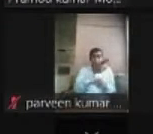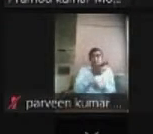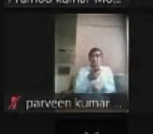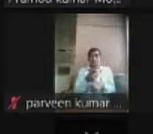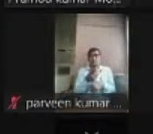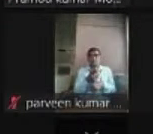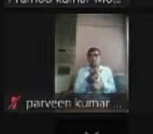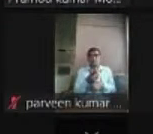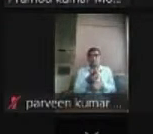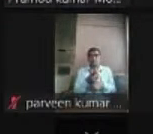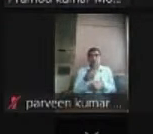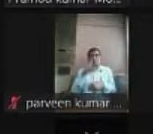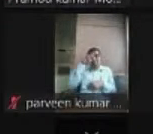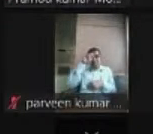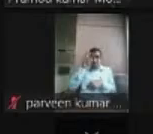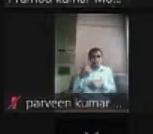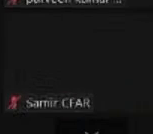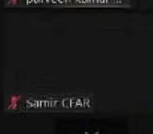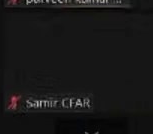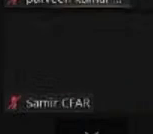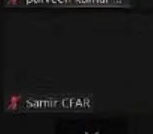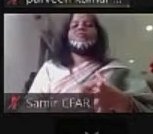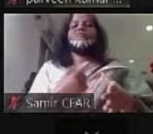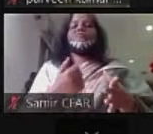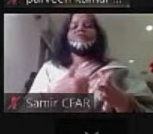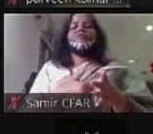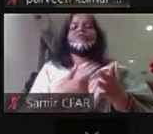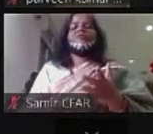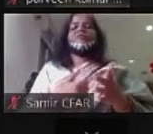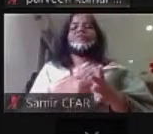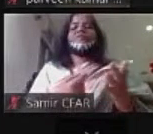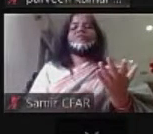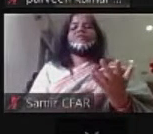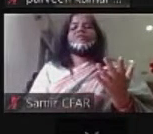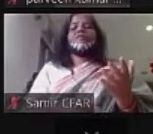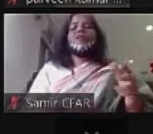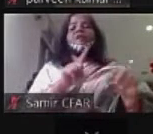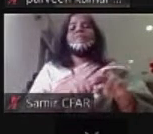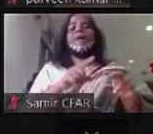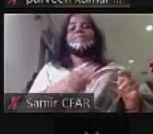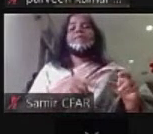that there, like for instance, the same has been extended in Gujarat also. There was